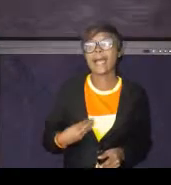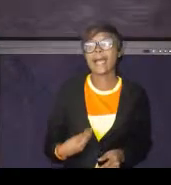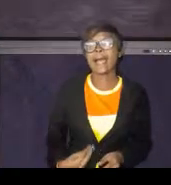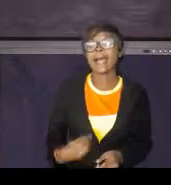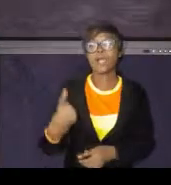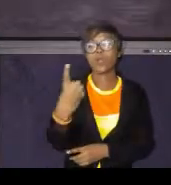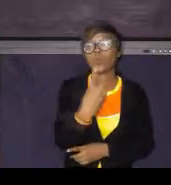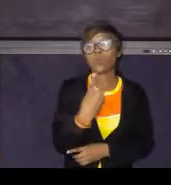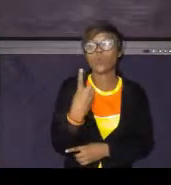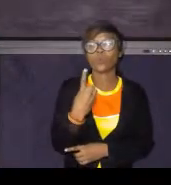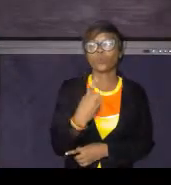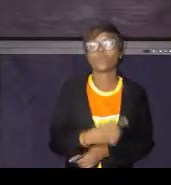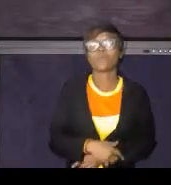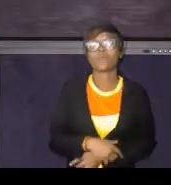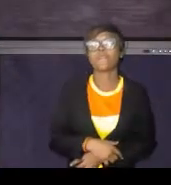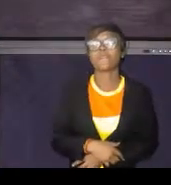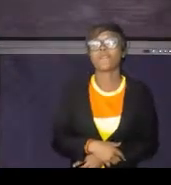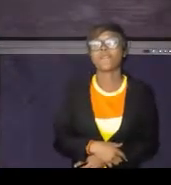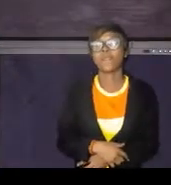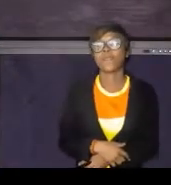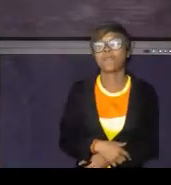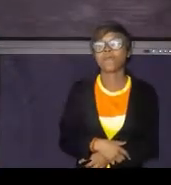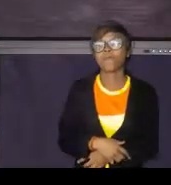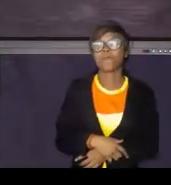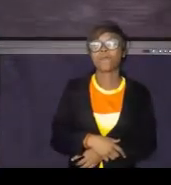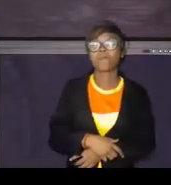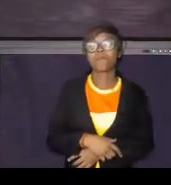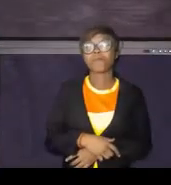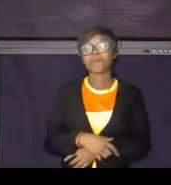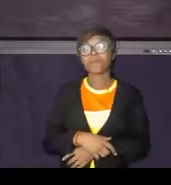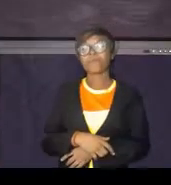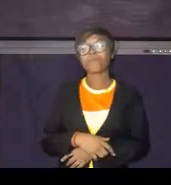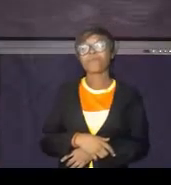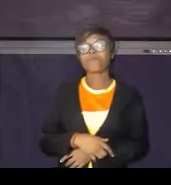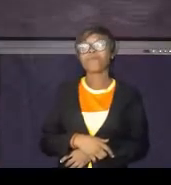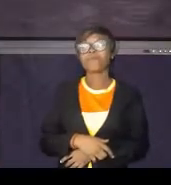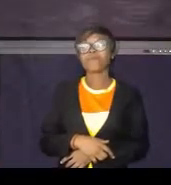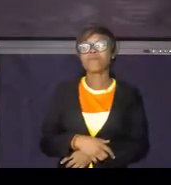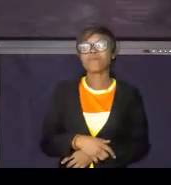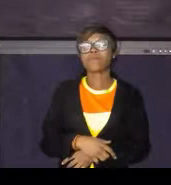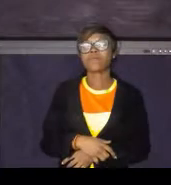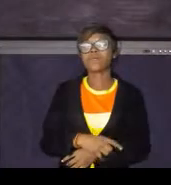and L-O-N-E. Loan and loan.